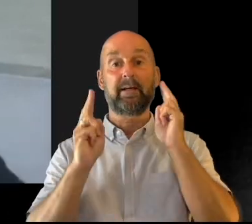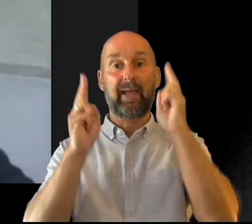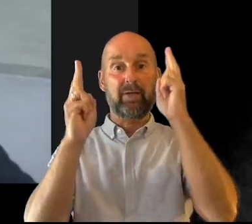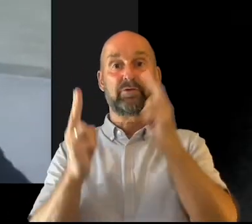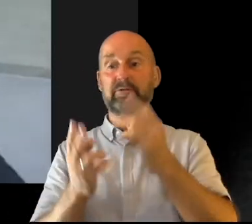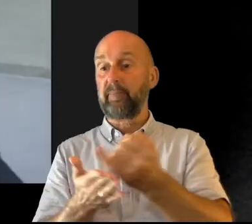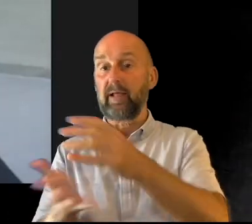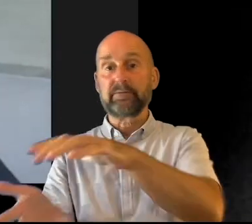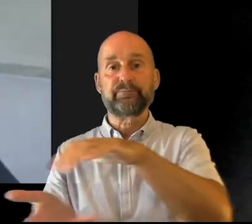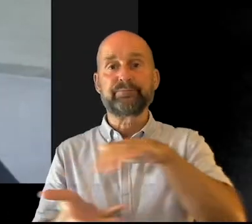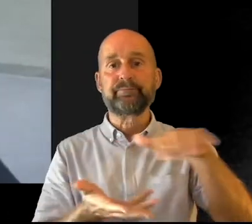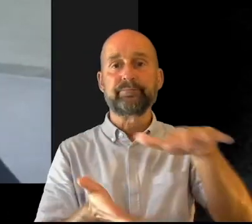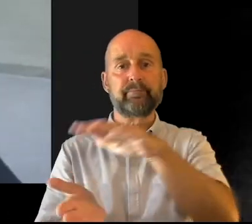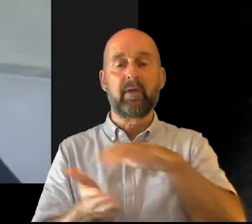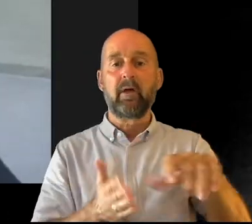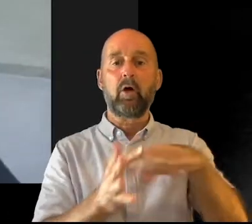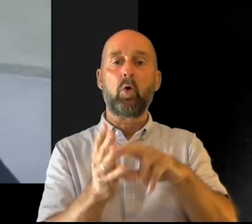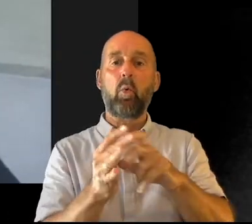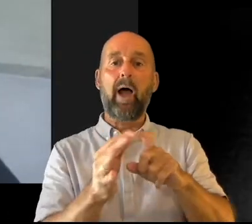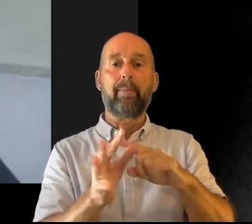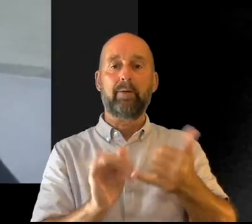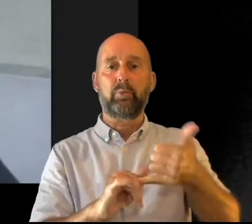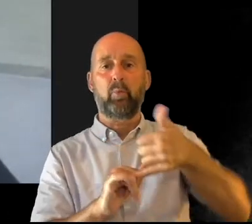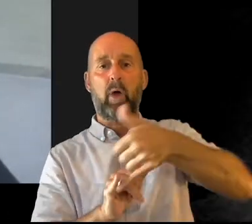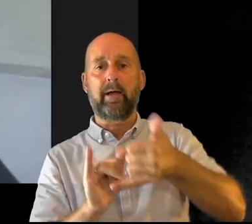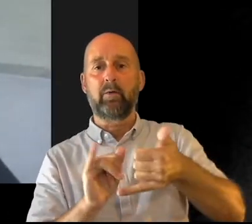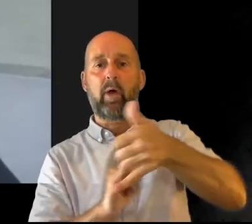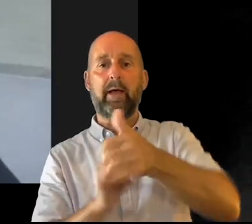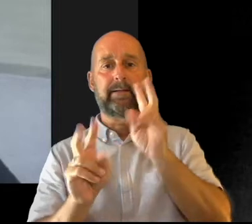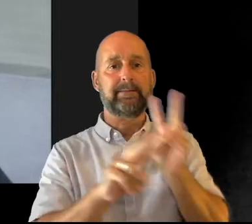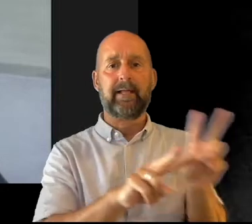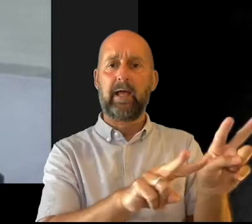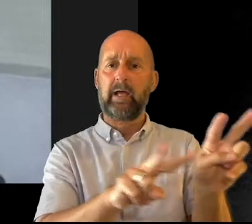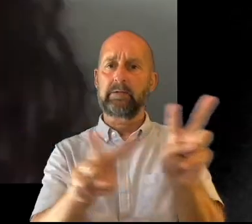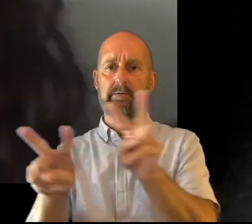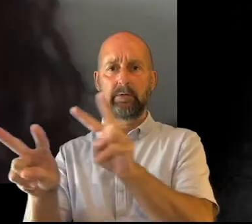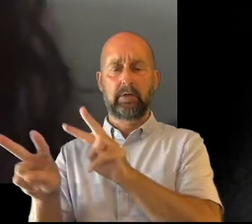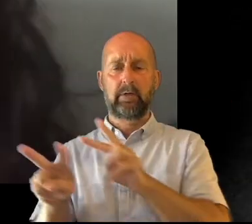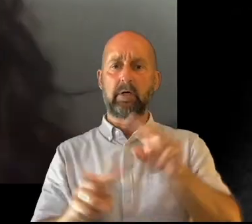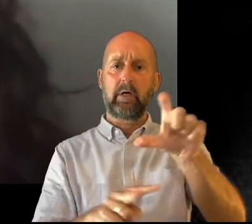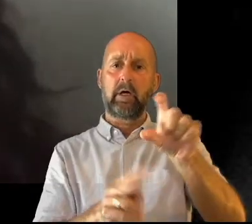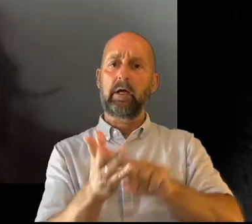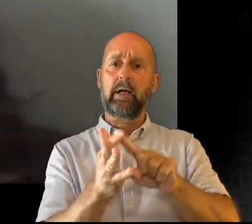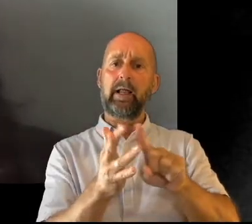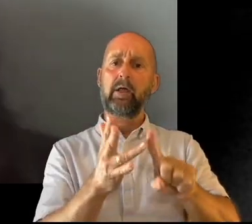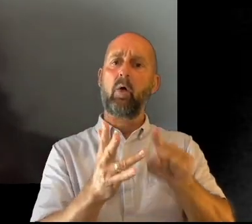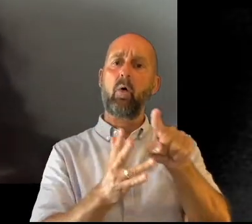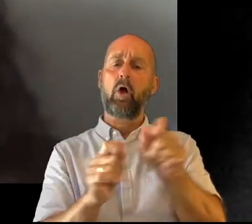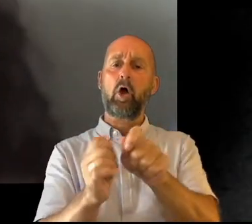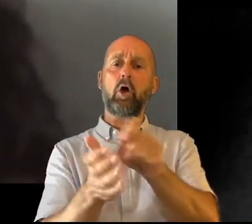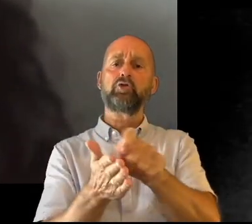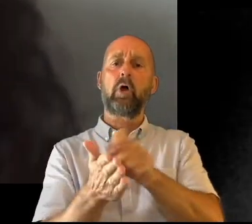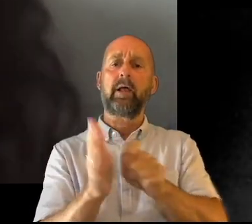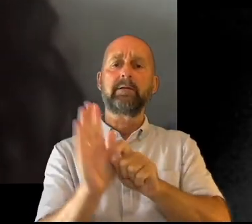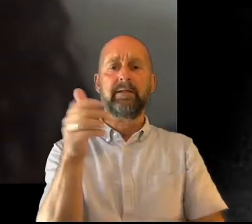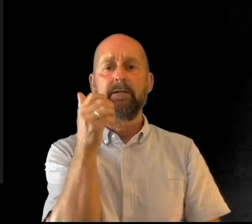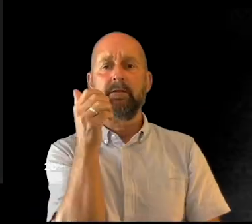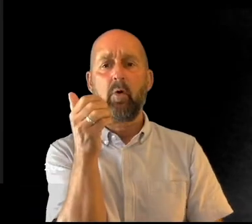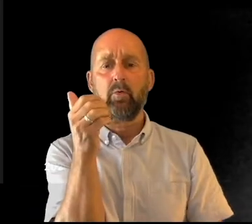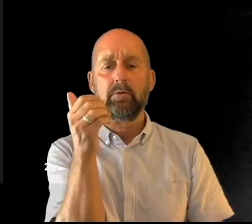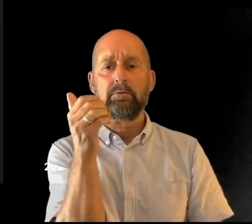dirty plates while Kwame pours them wine. He scans the room, sees Cleo, a self-assured journalist, get out her